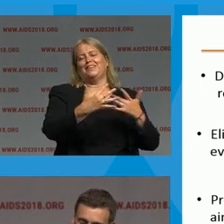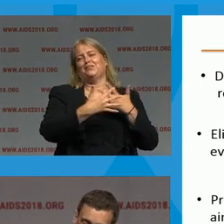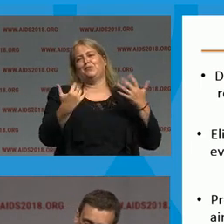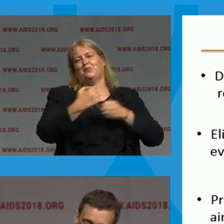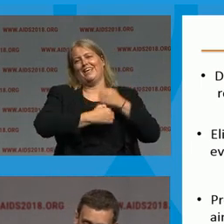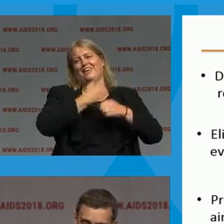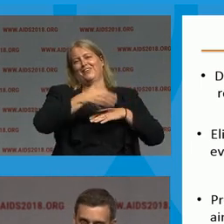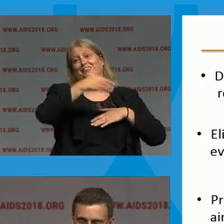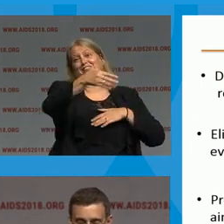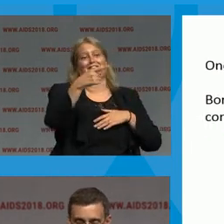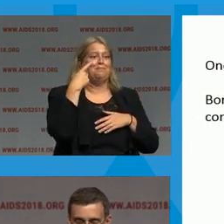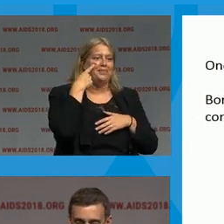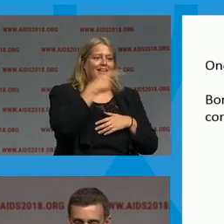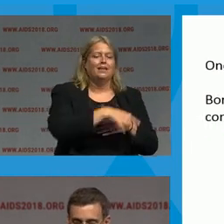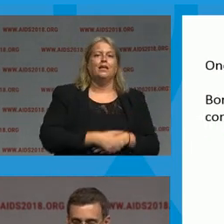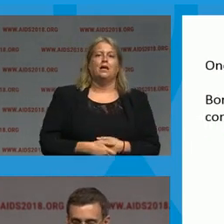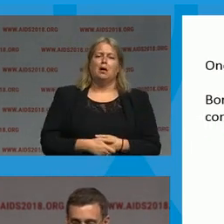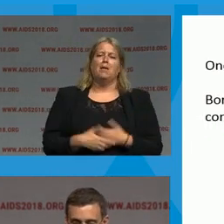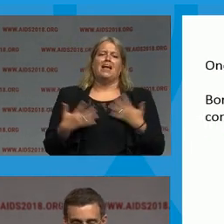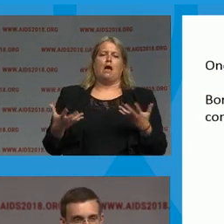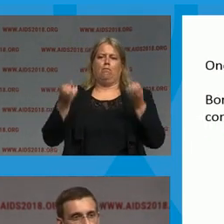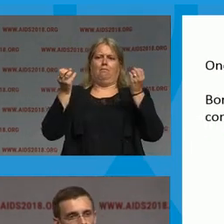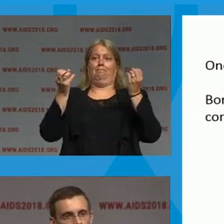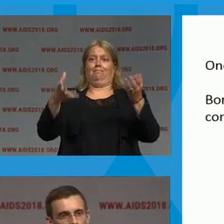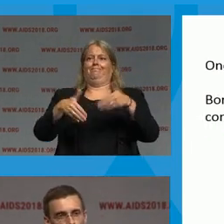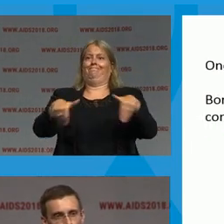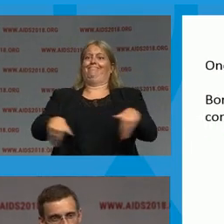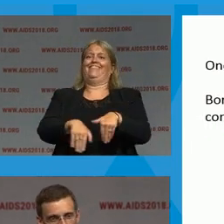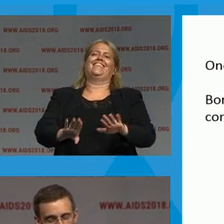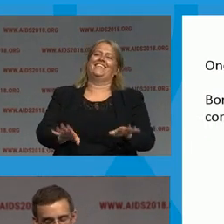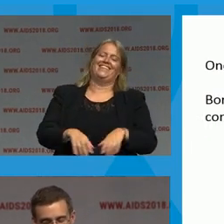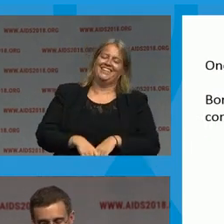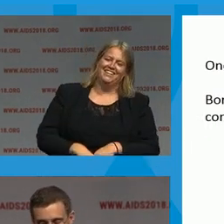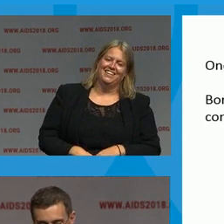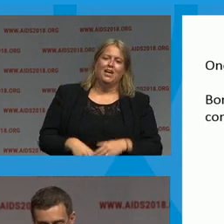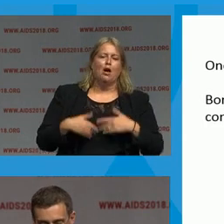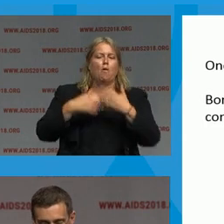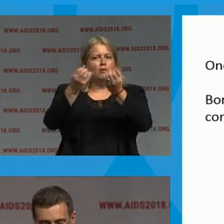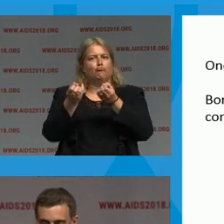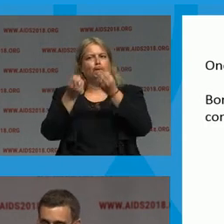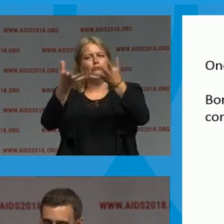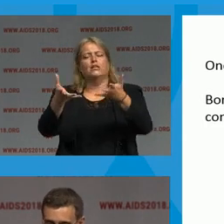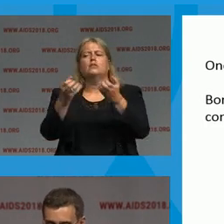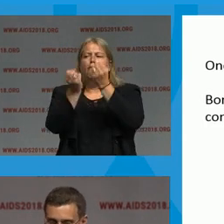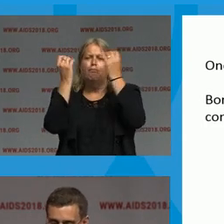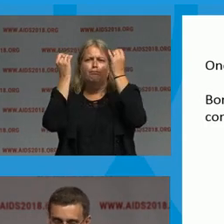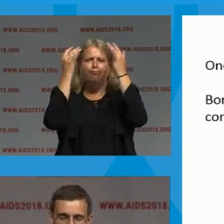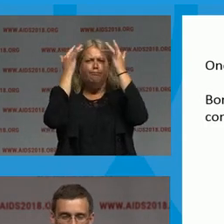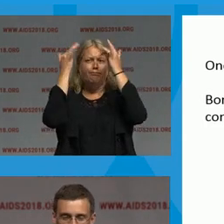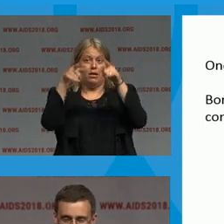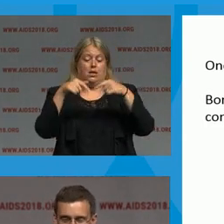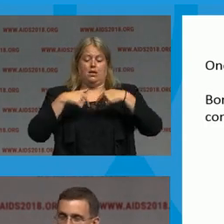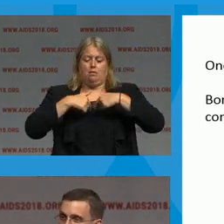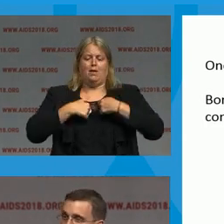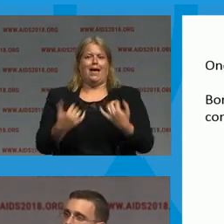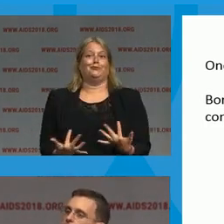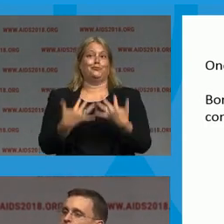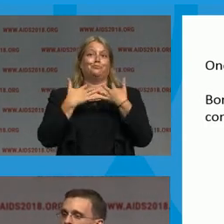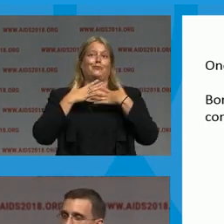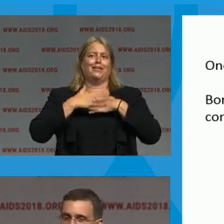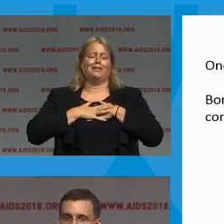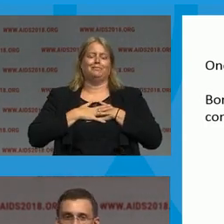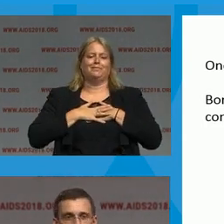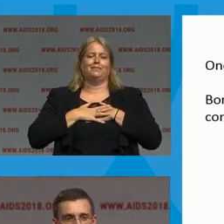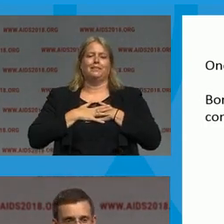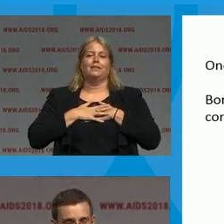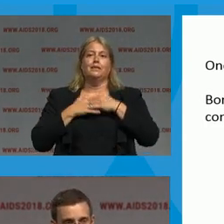But instead of leaving you on that cliffhanger, I wanted to leave you with some thoughts that I find inspiring,